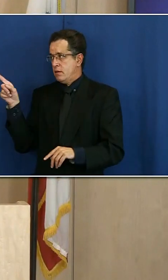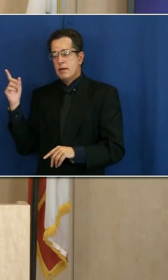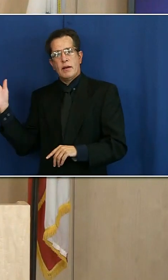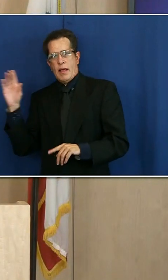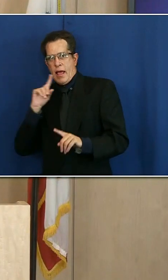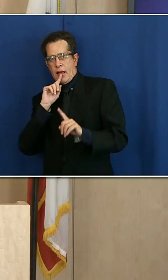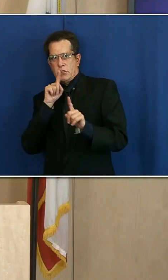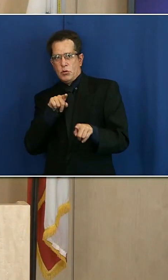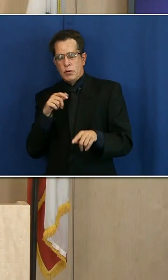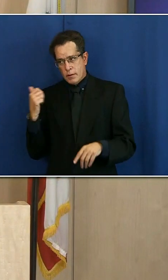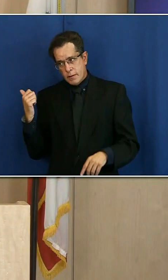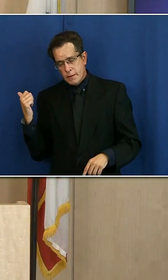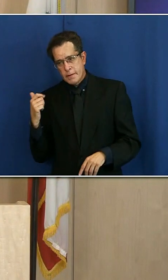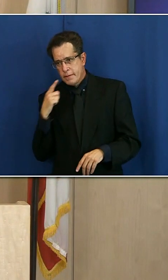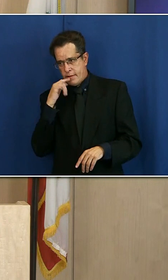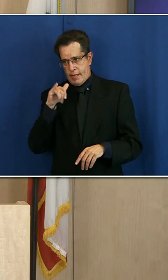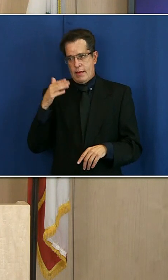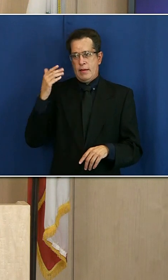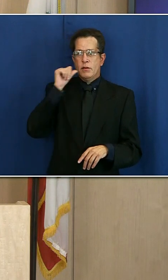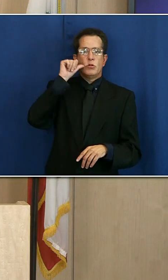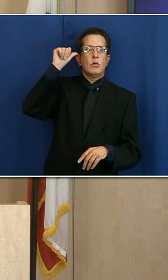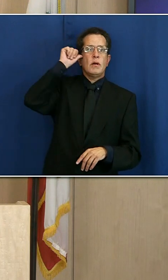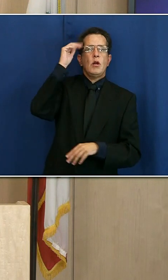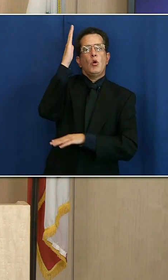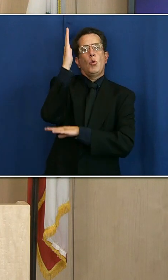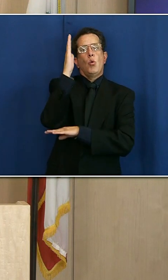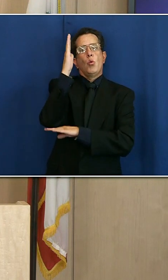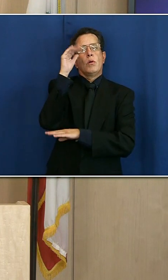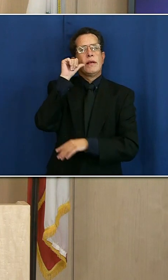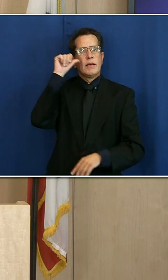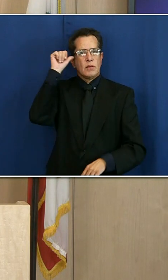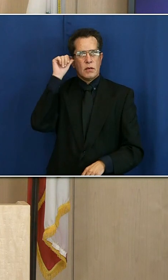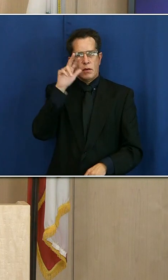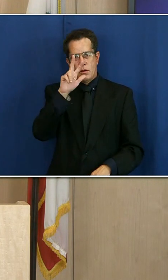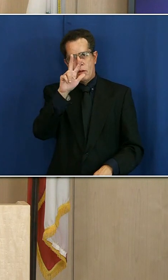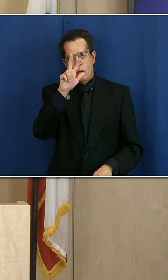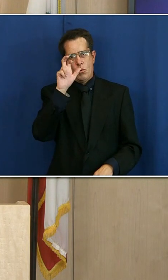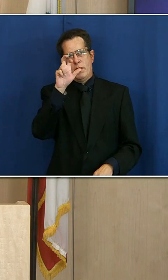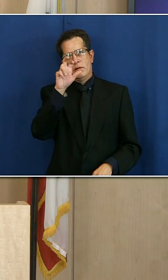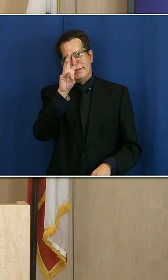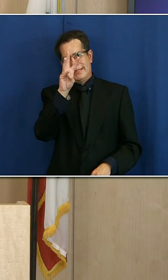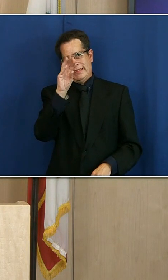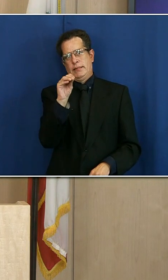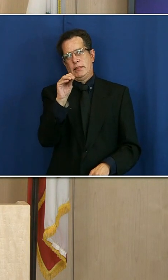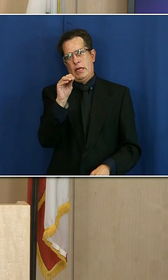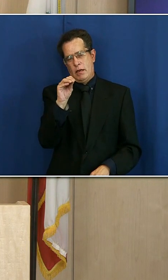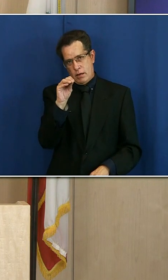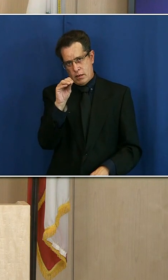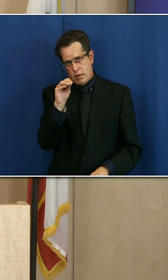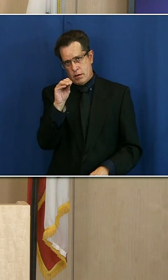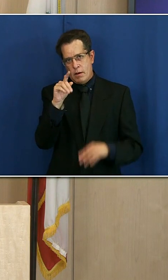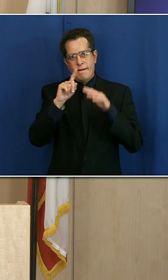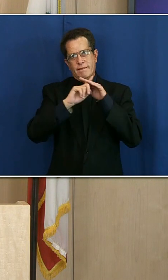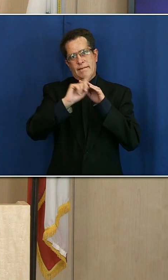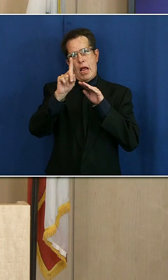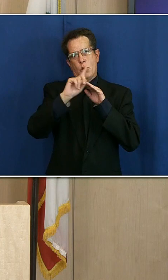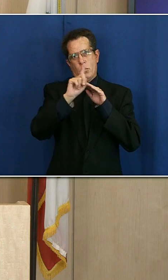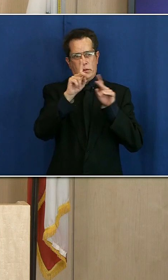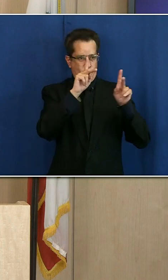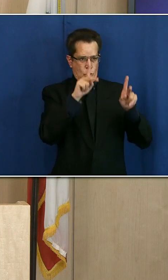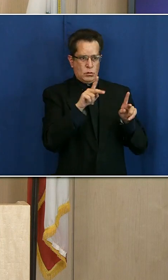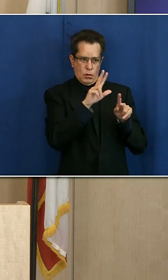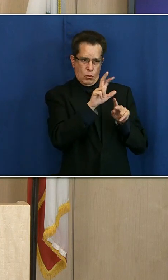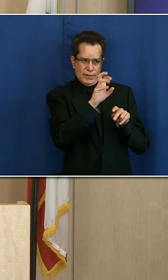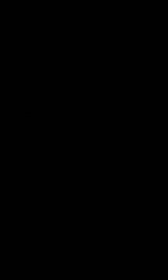is no. As of noon yesterday, we had 360, a little over 360 evacuees